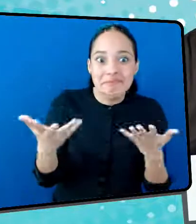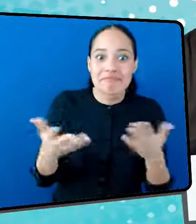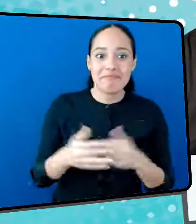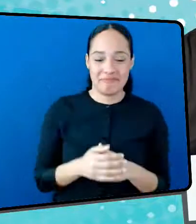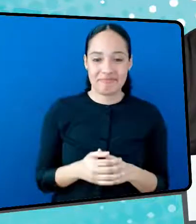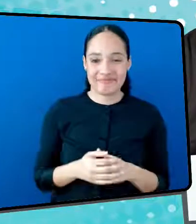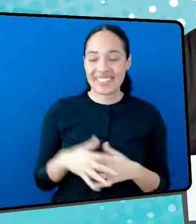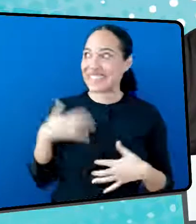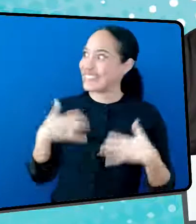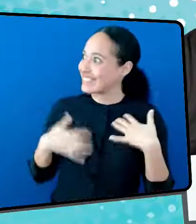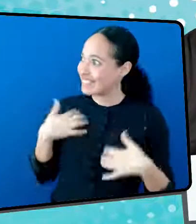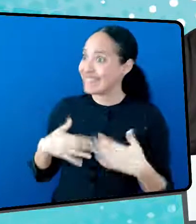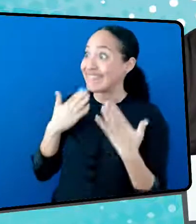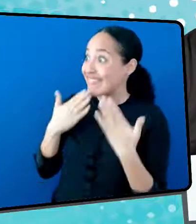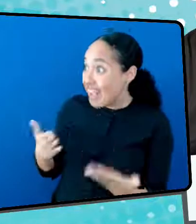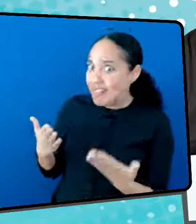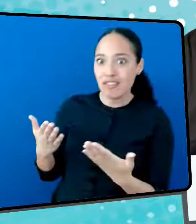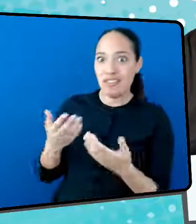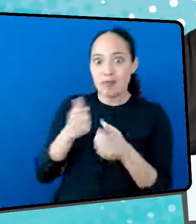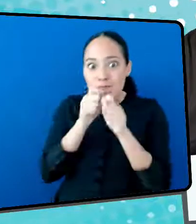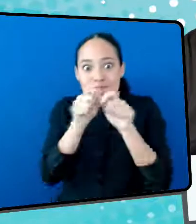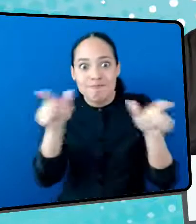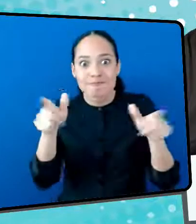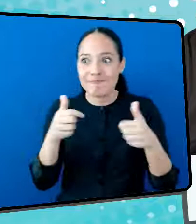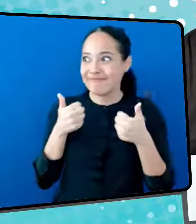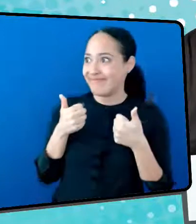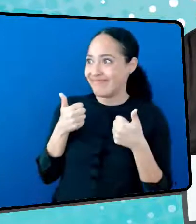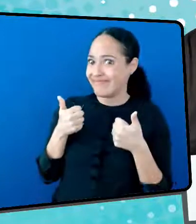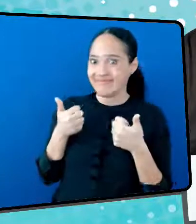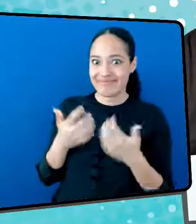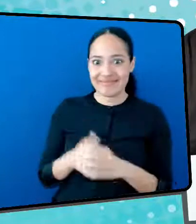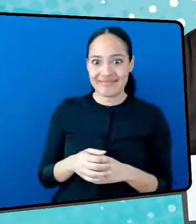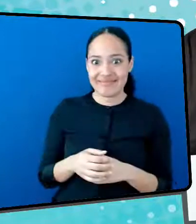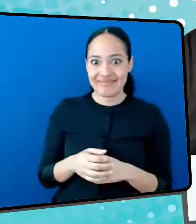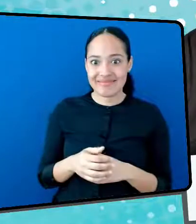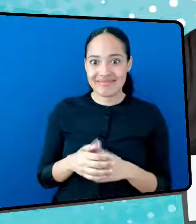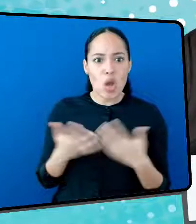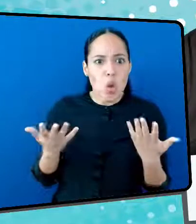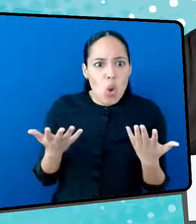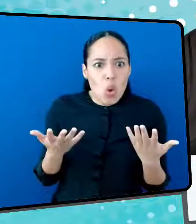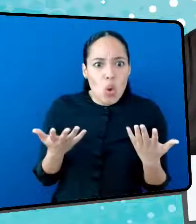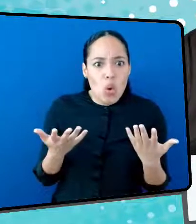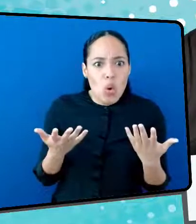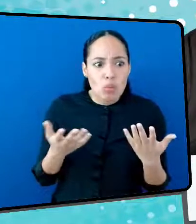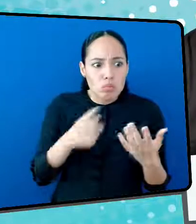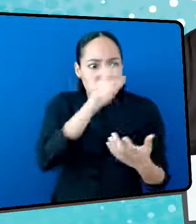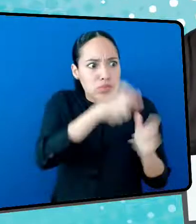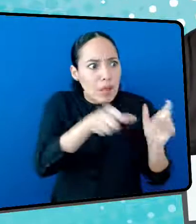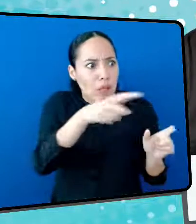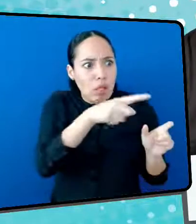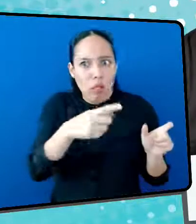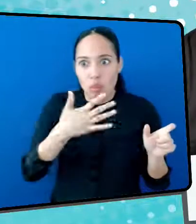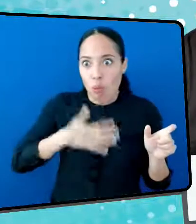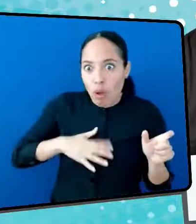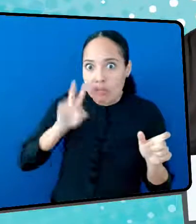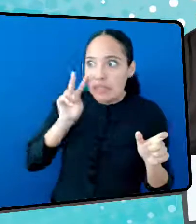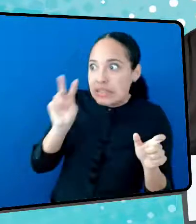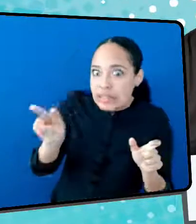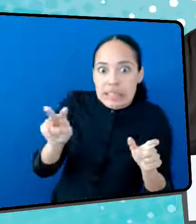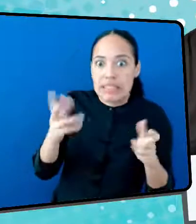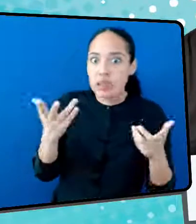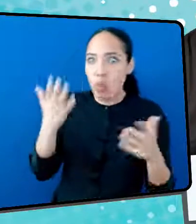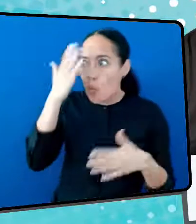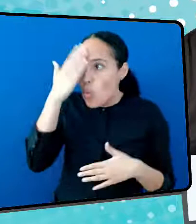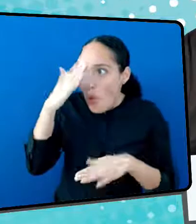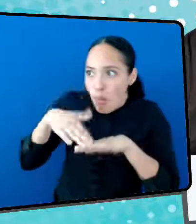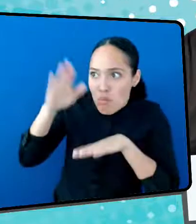Thank you for sharing a bit about Inner Eye. Is there a place where someone can go? To go and can we see it? Like, is that something we can go browse? If